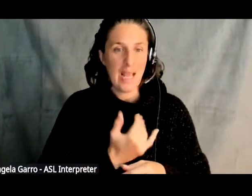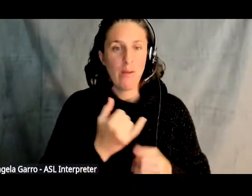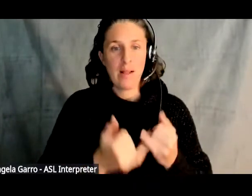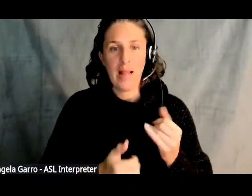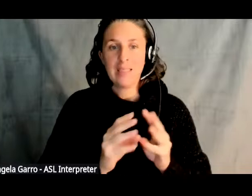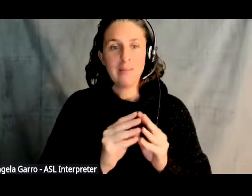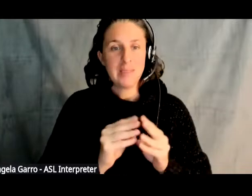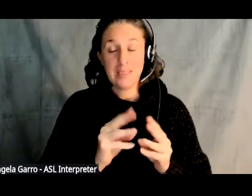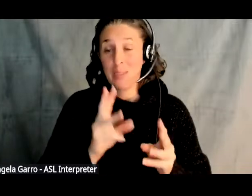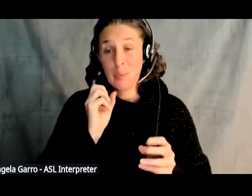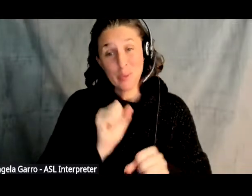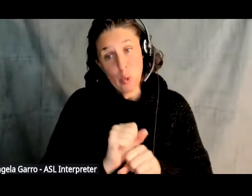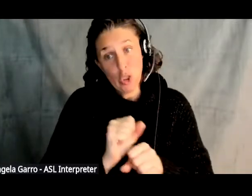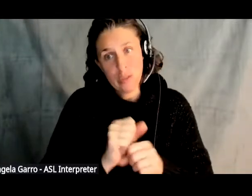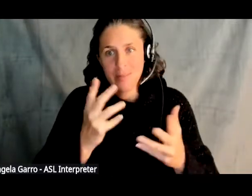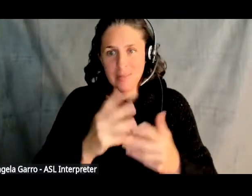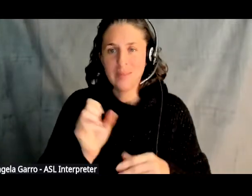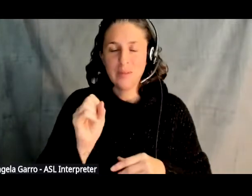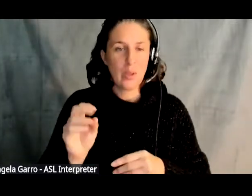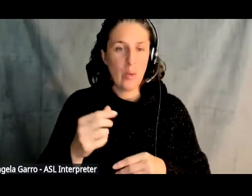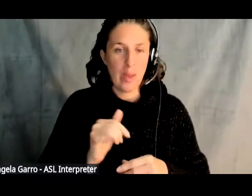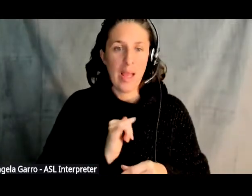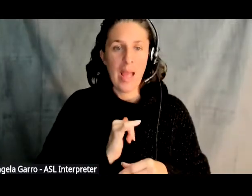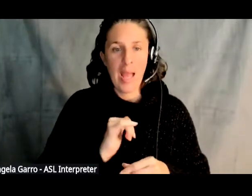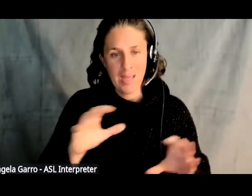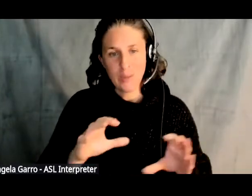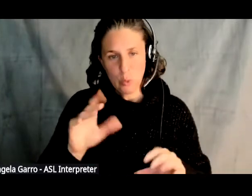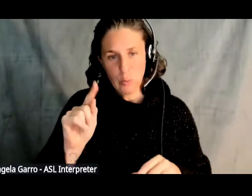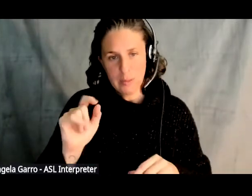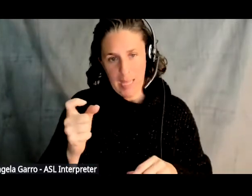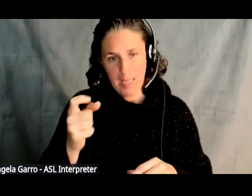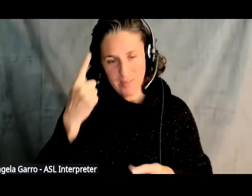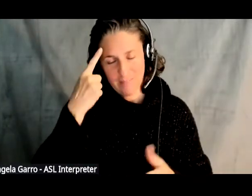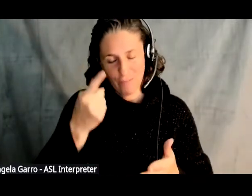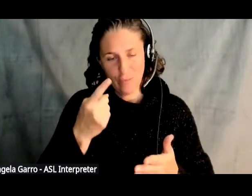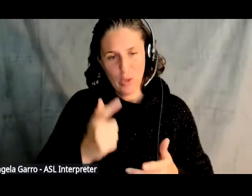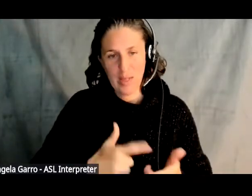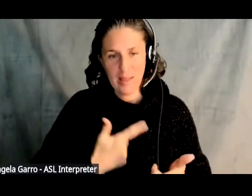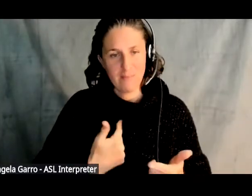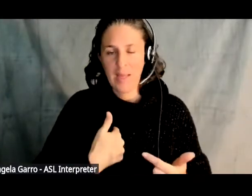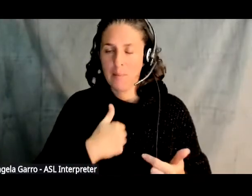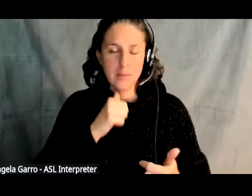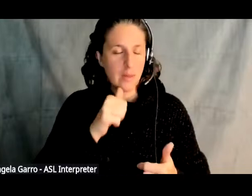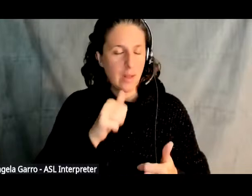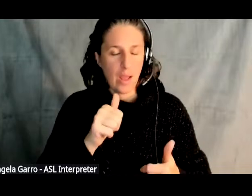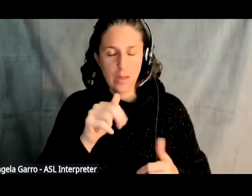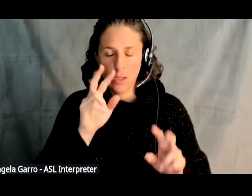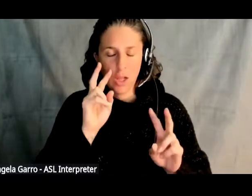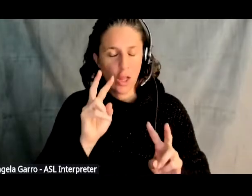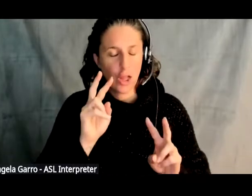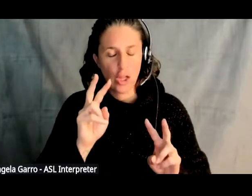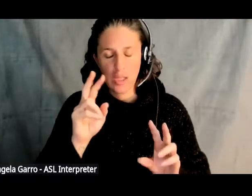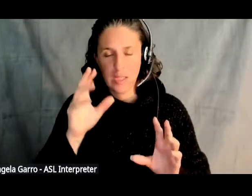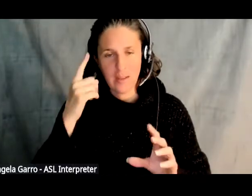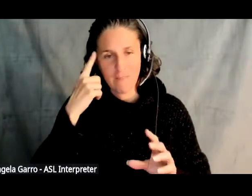like, I do taxes for a living, and I'm not looking for any more tax returns.